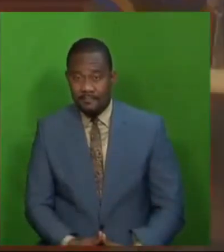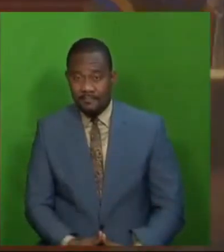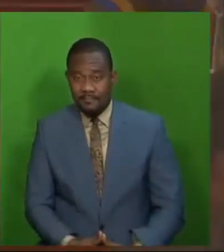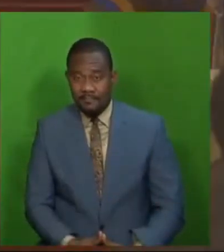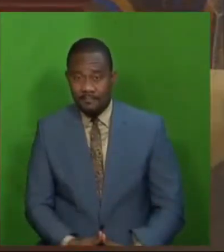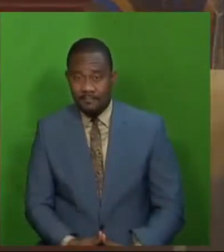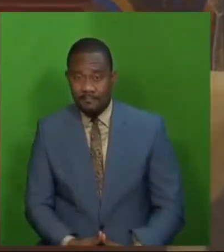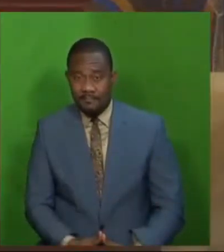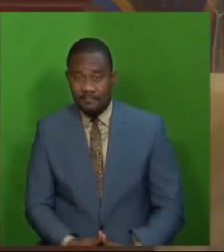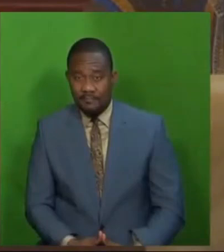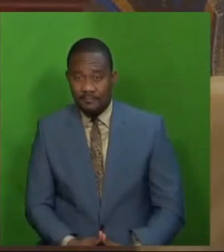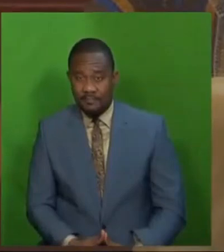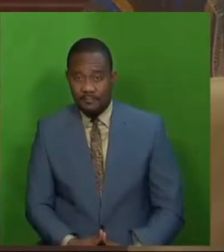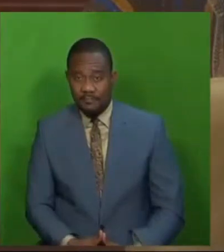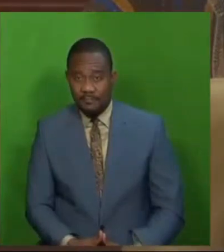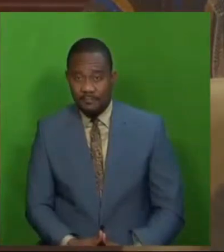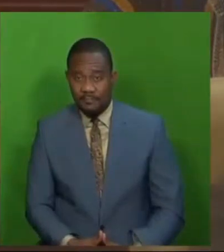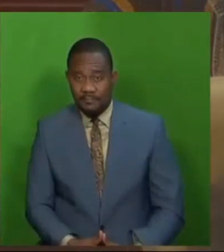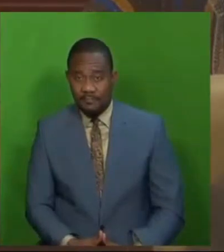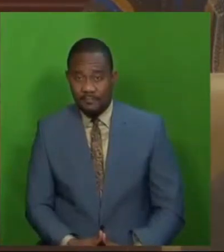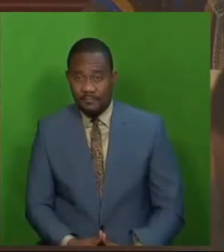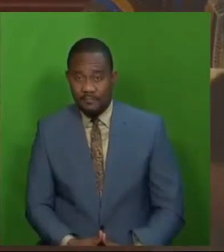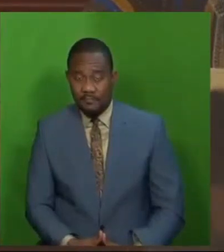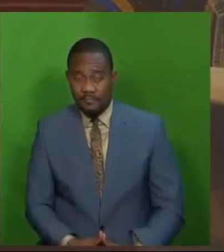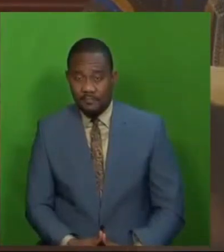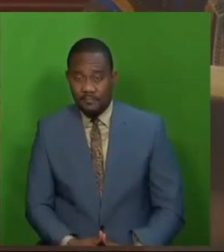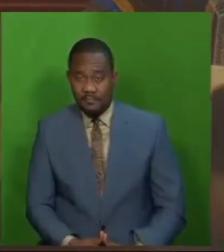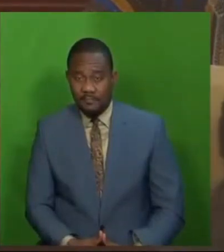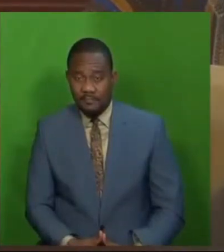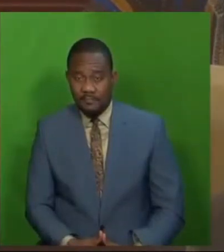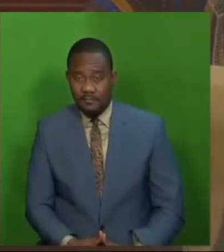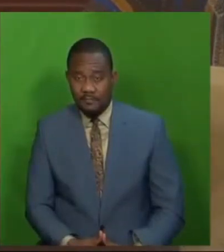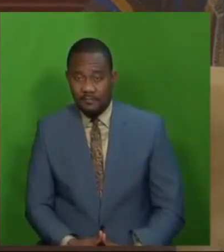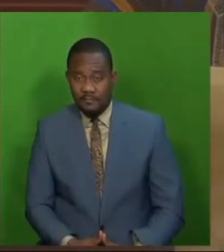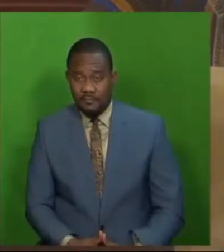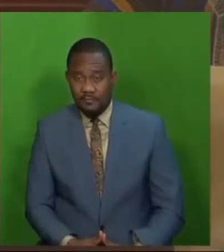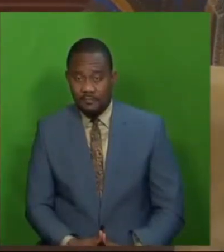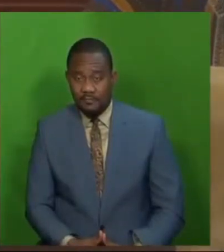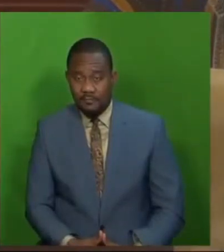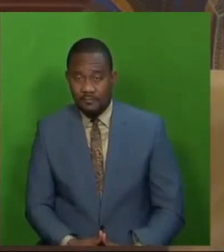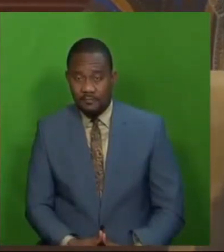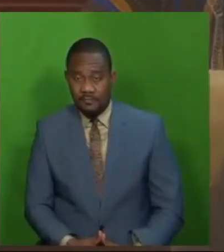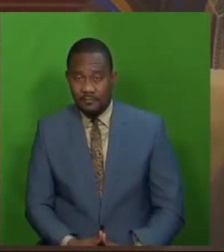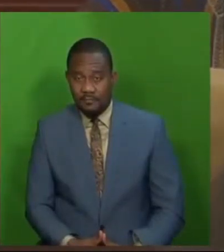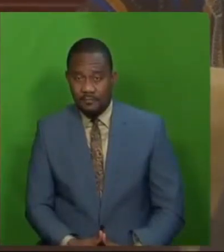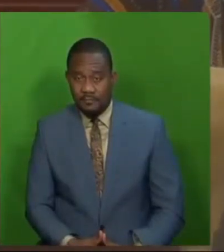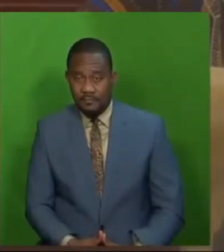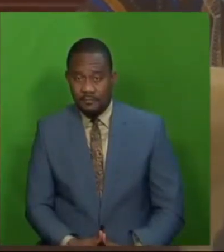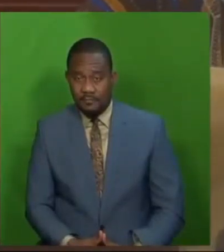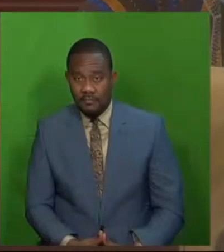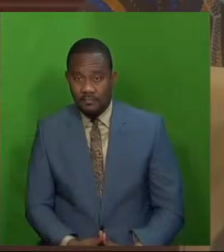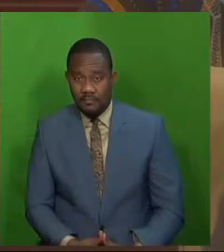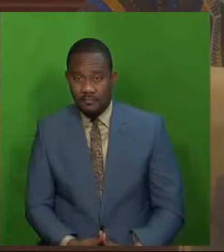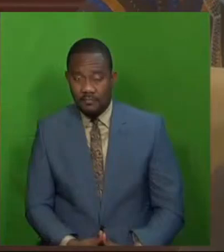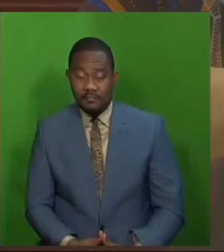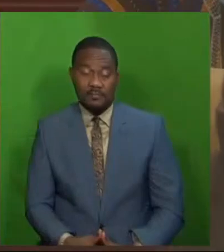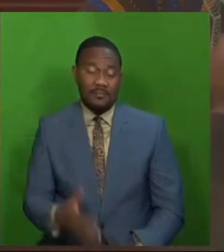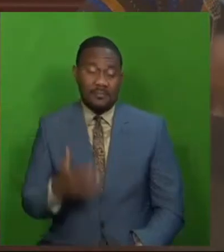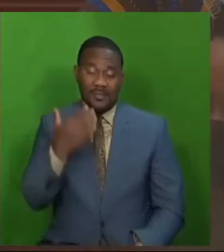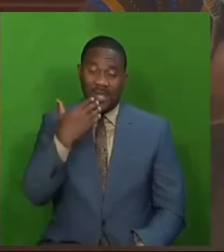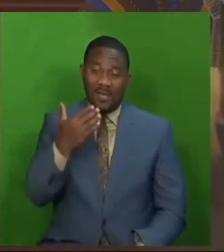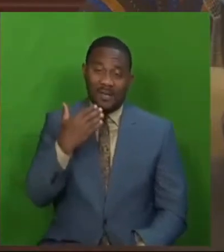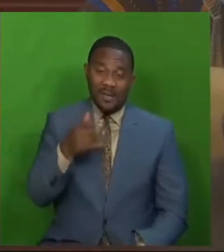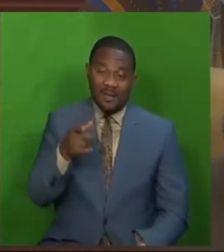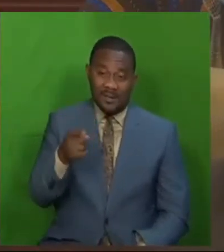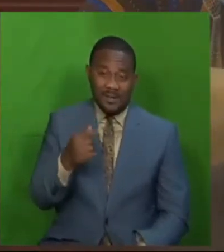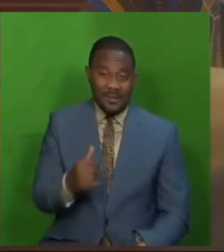Mr. Speaker, in conclusion, I thank the Honorable Majority Leader for